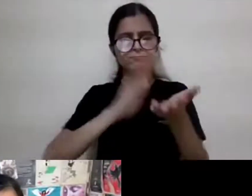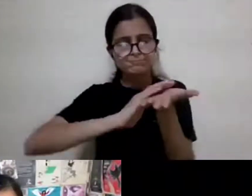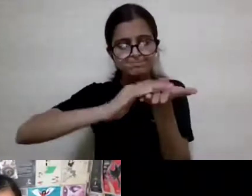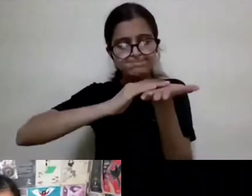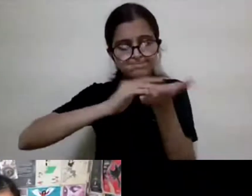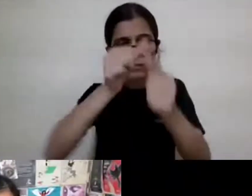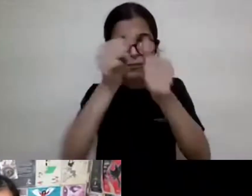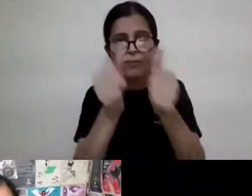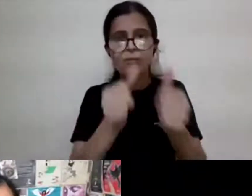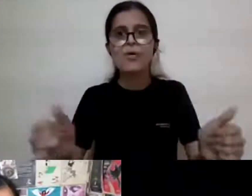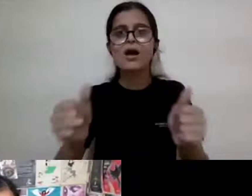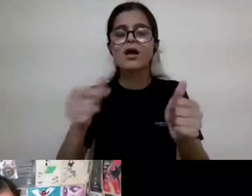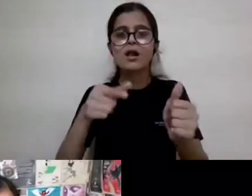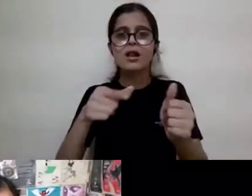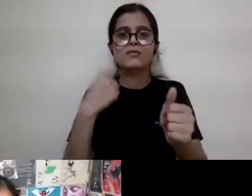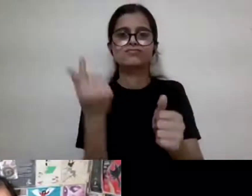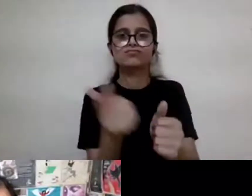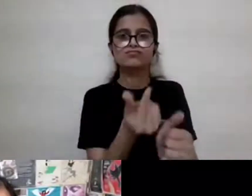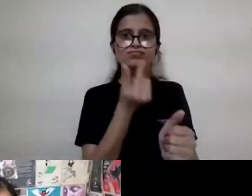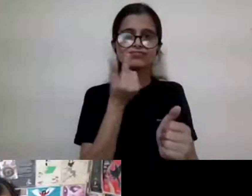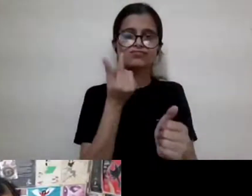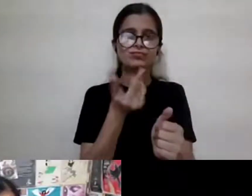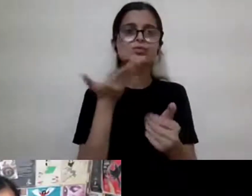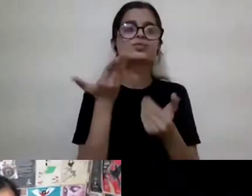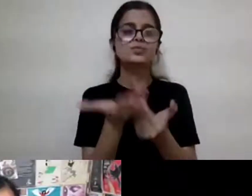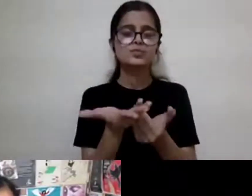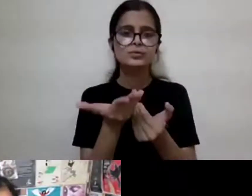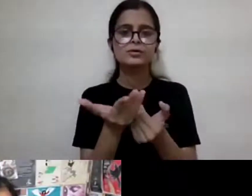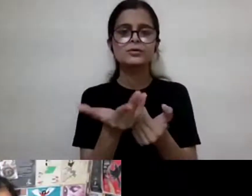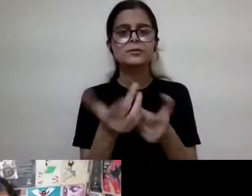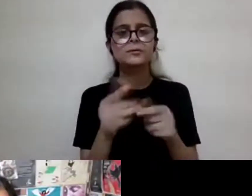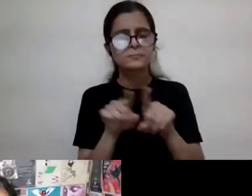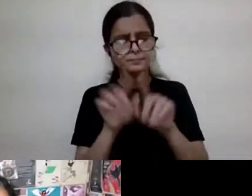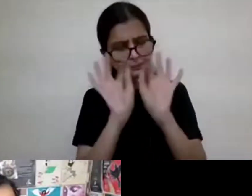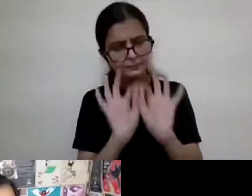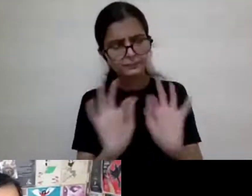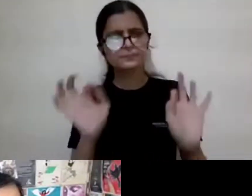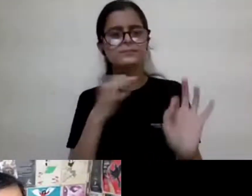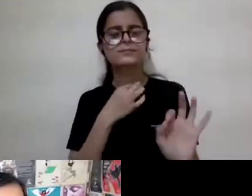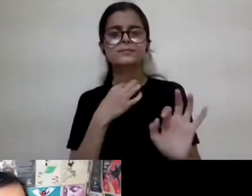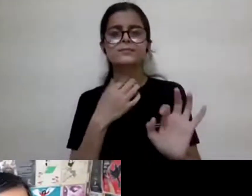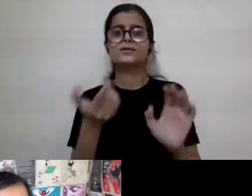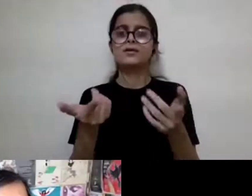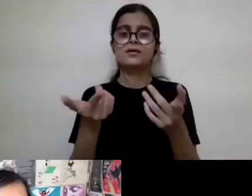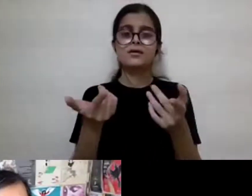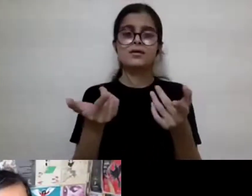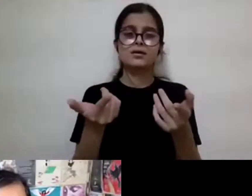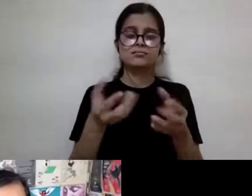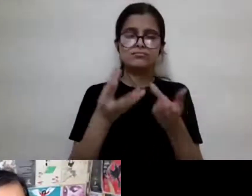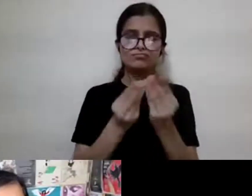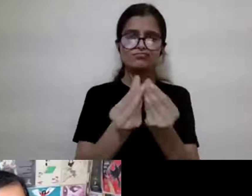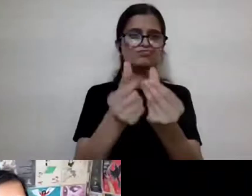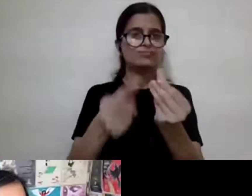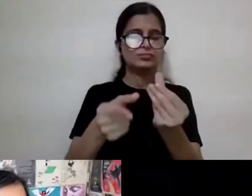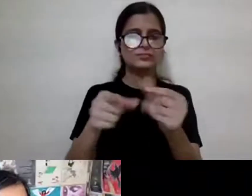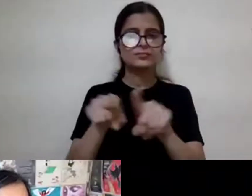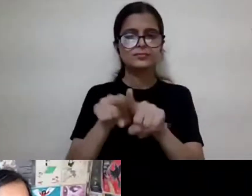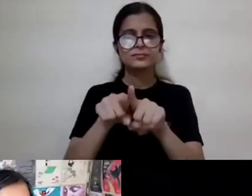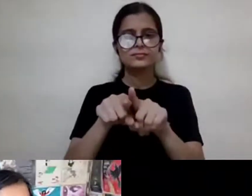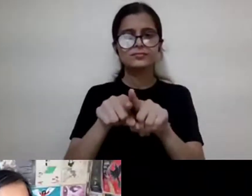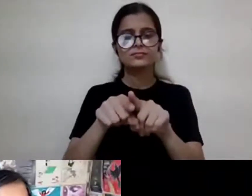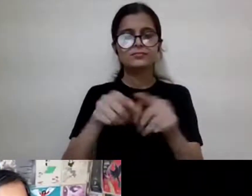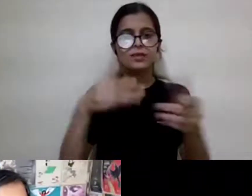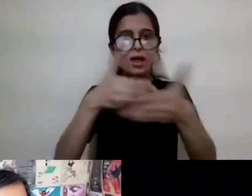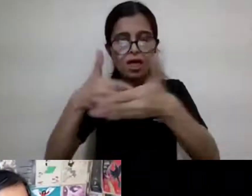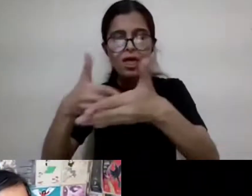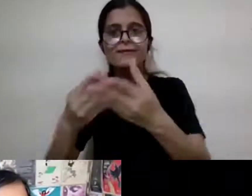and such a simple, clever solution to a very complex, challenging problem. This